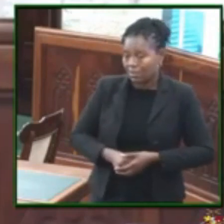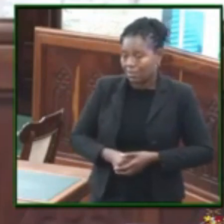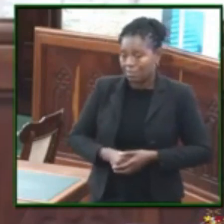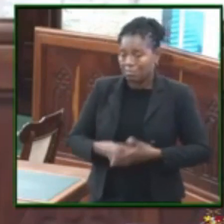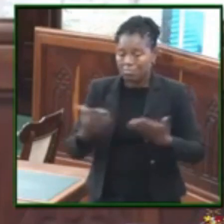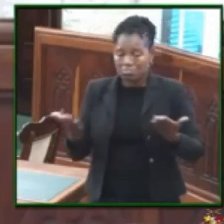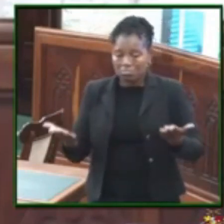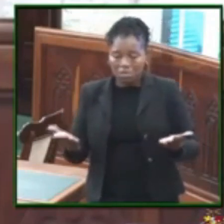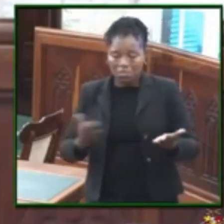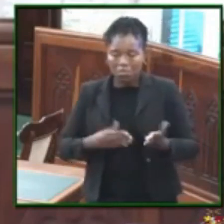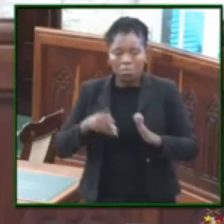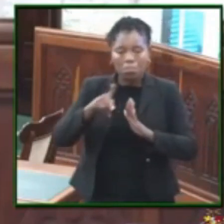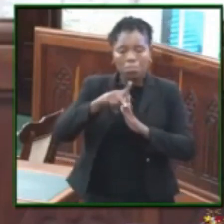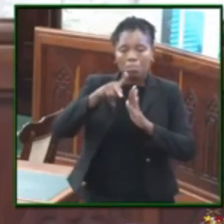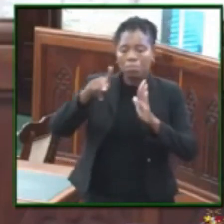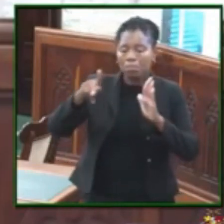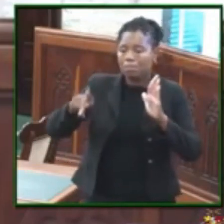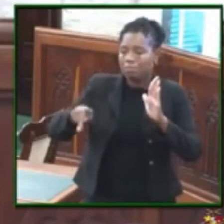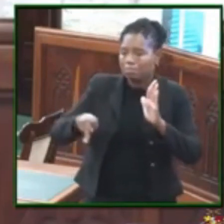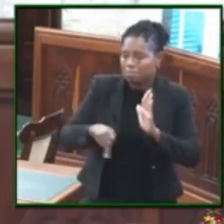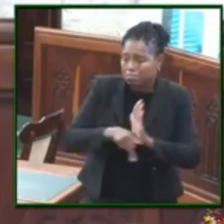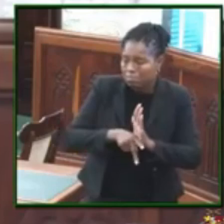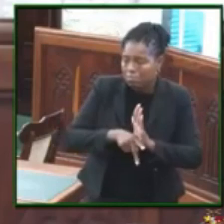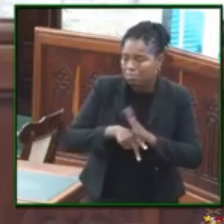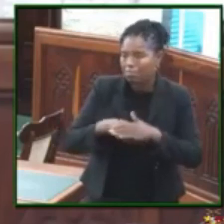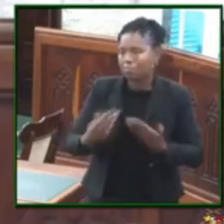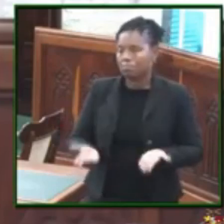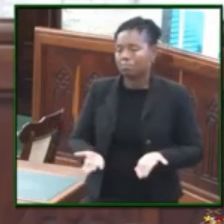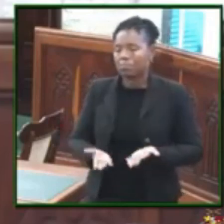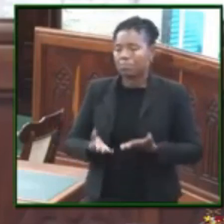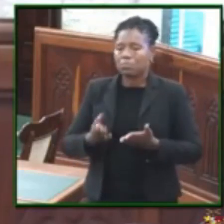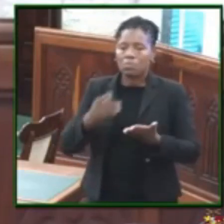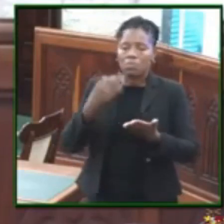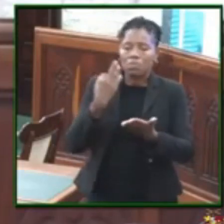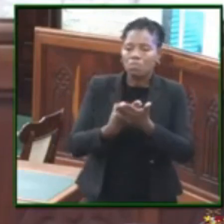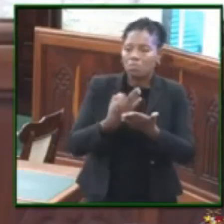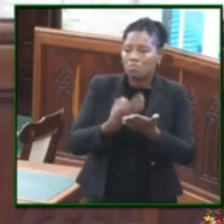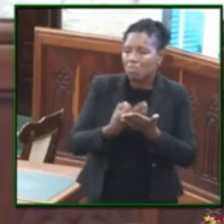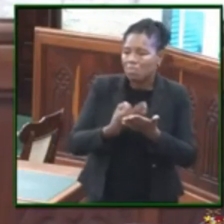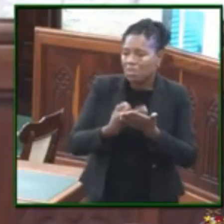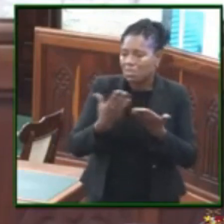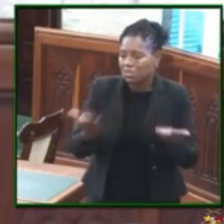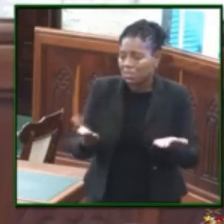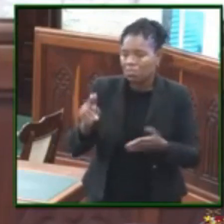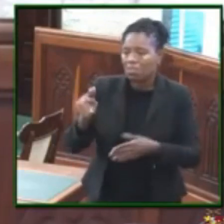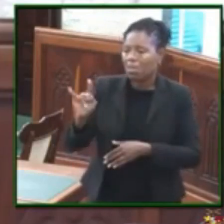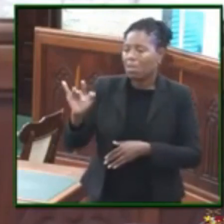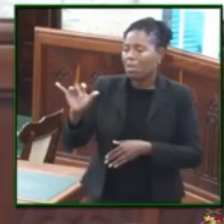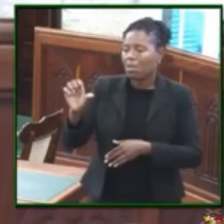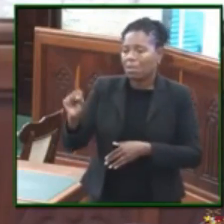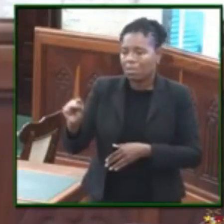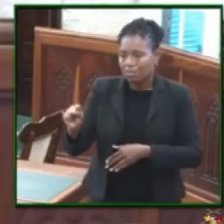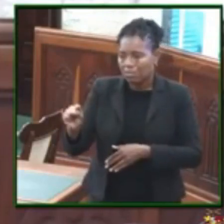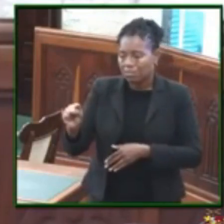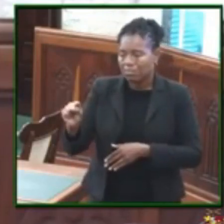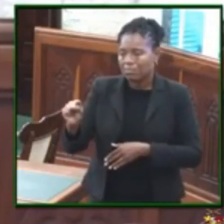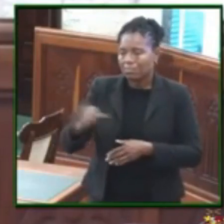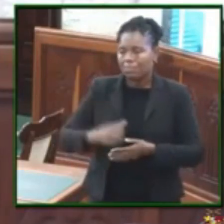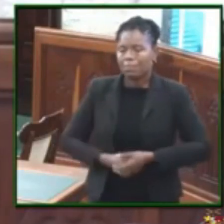deprived by its policy the financial viability of the NIS,